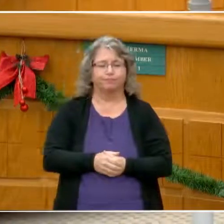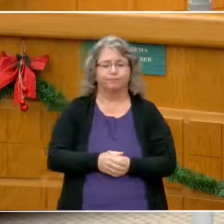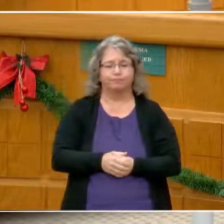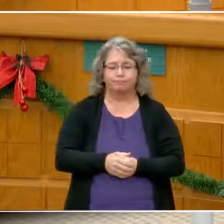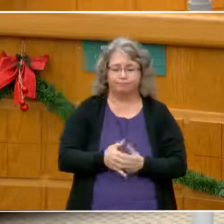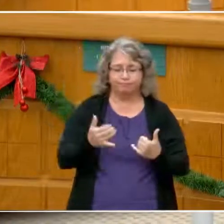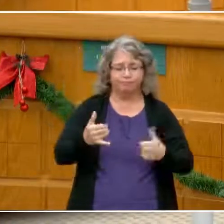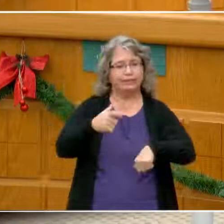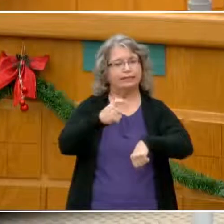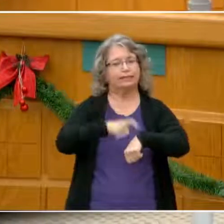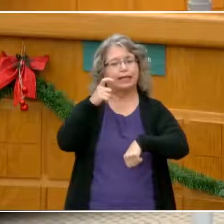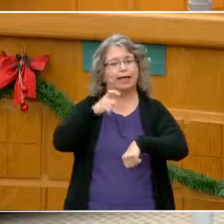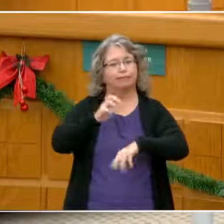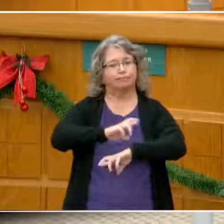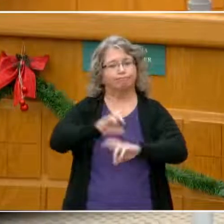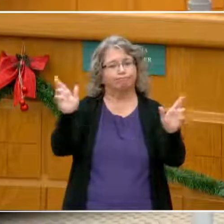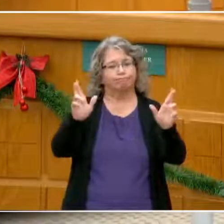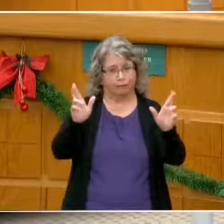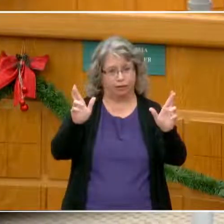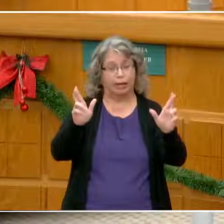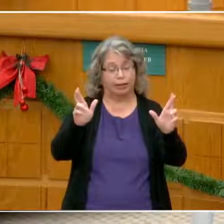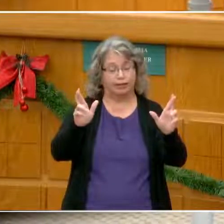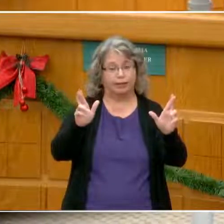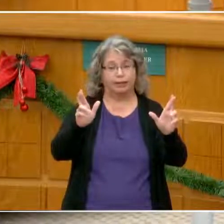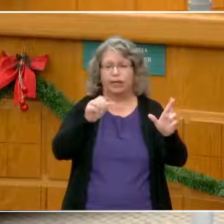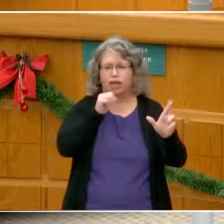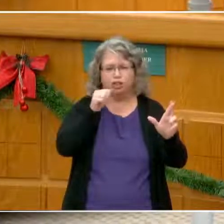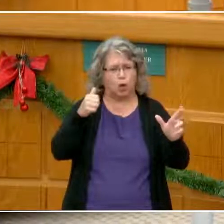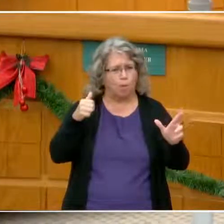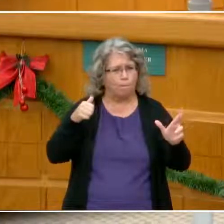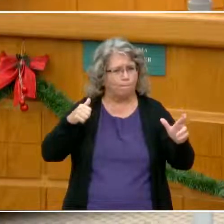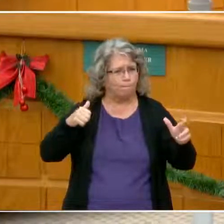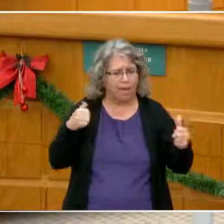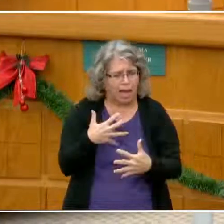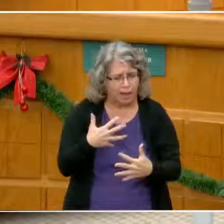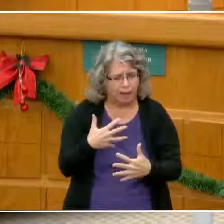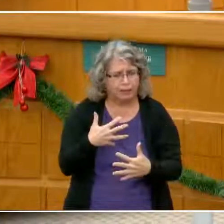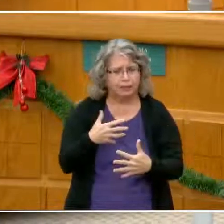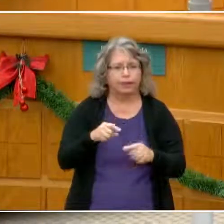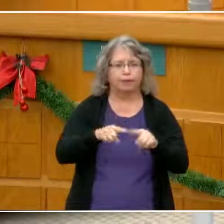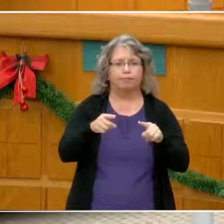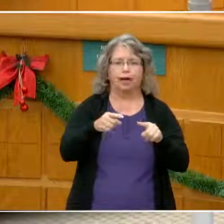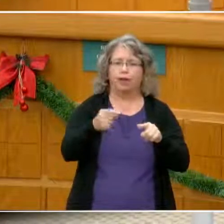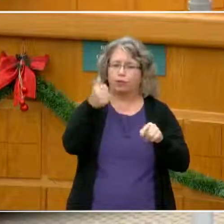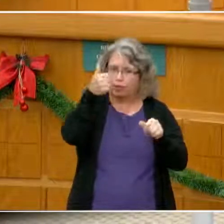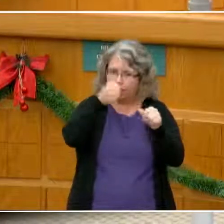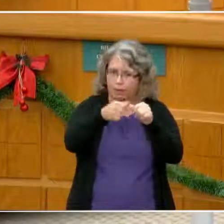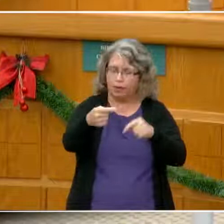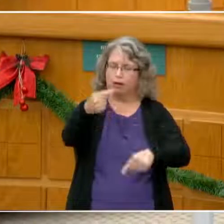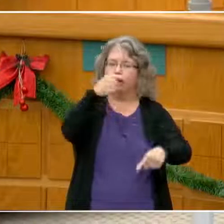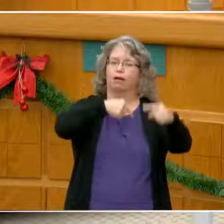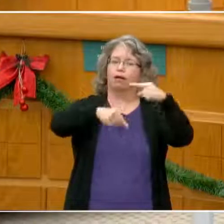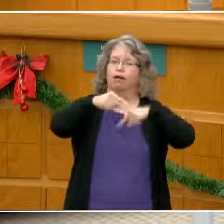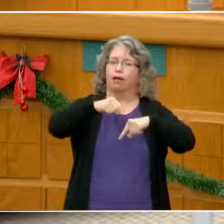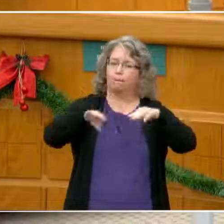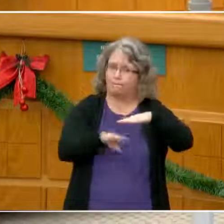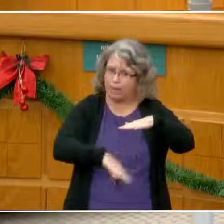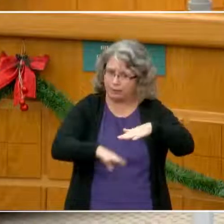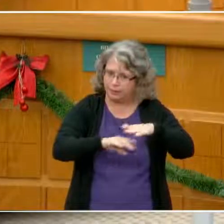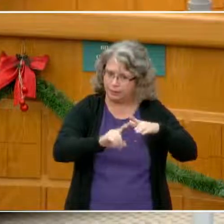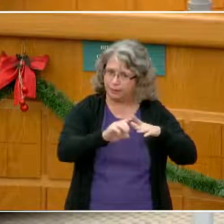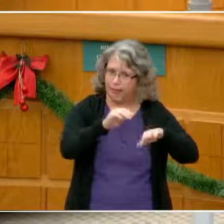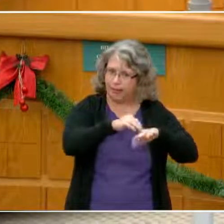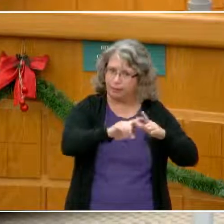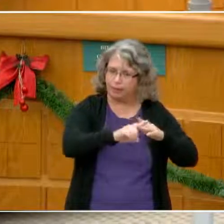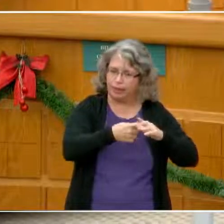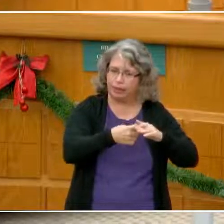So let's not panic. Let's go back to our basics, back to our fundamentals. What helped us out from the get-go? We started wearing masks. We